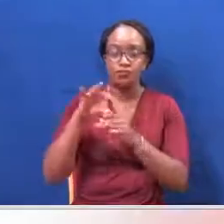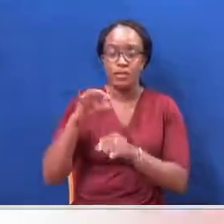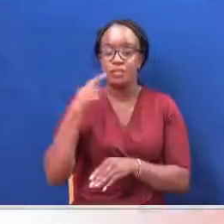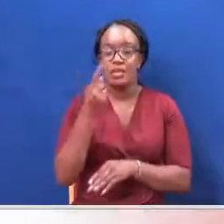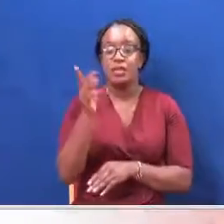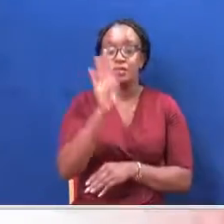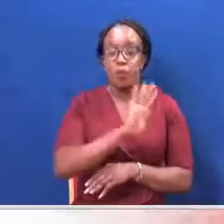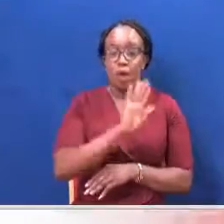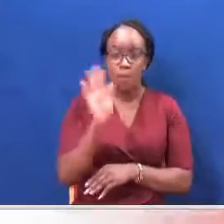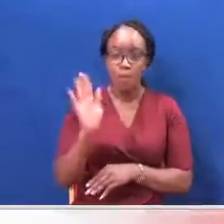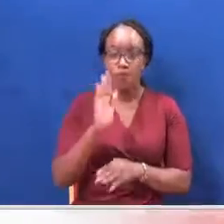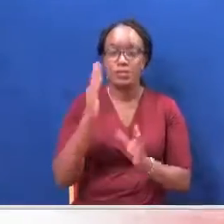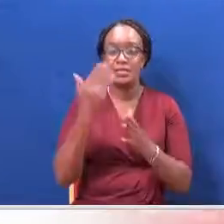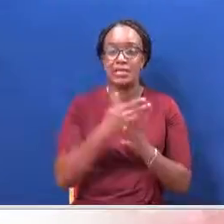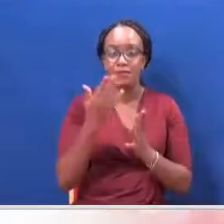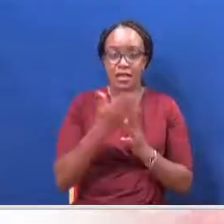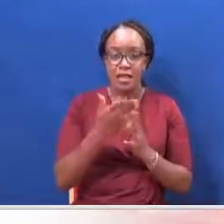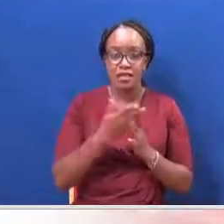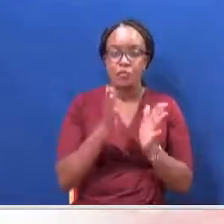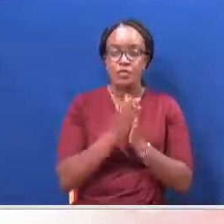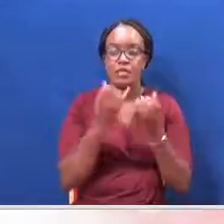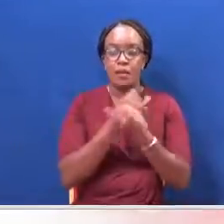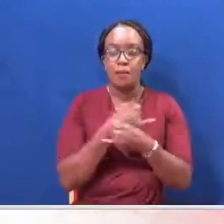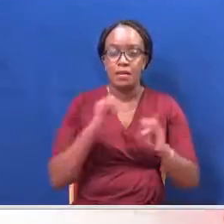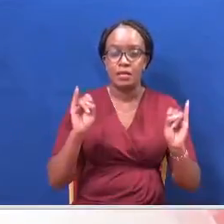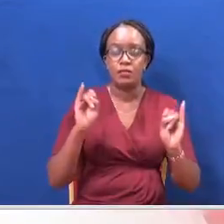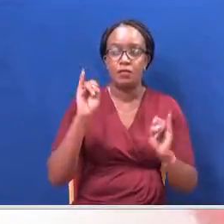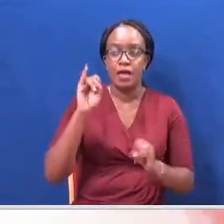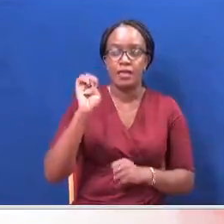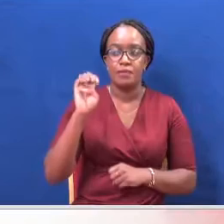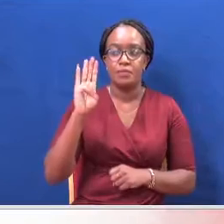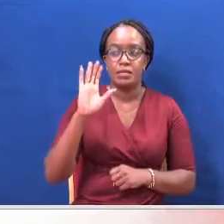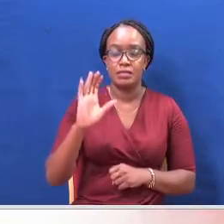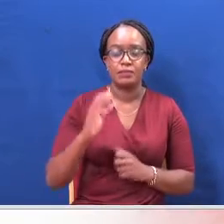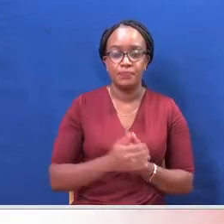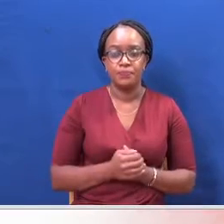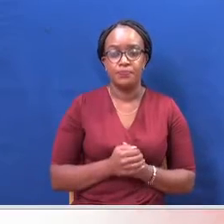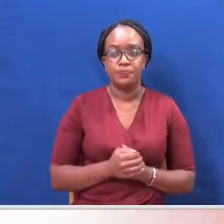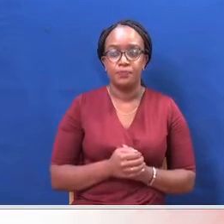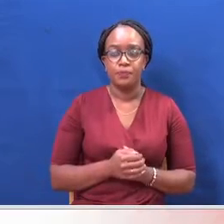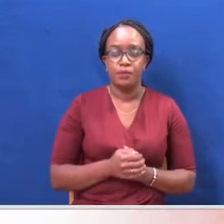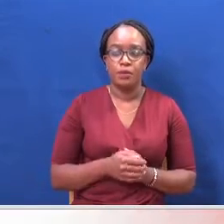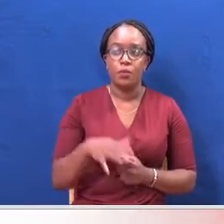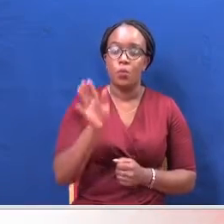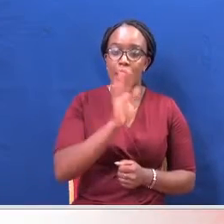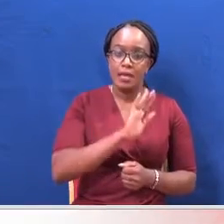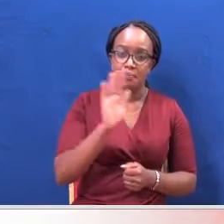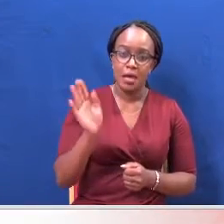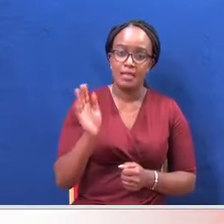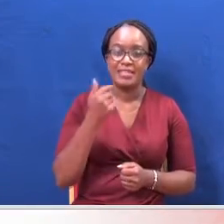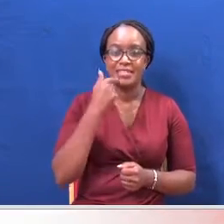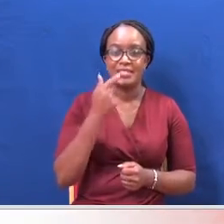was interfering with the independence of IEBC. Wiper, ndio walianza hizo story, kuambia walimu